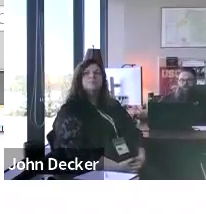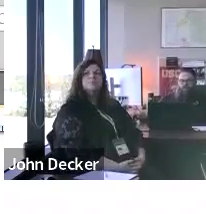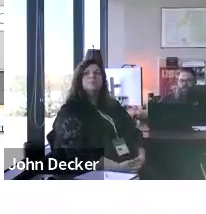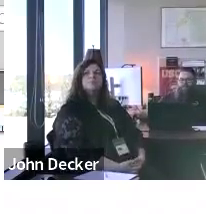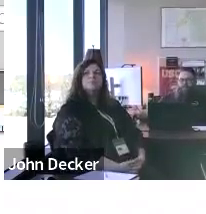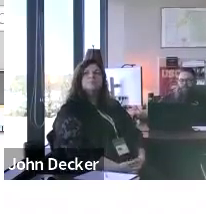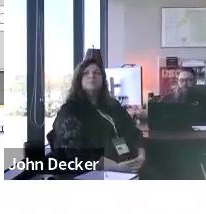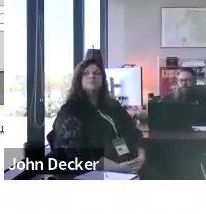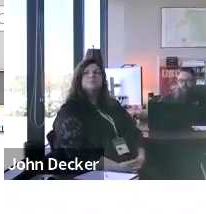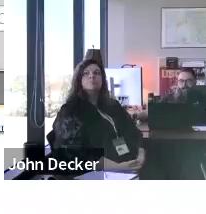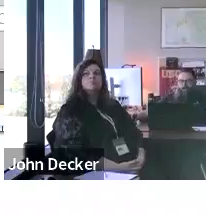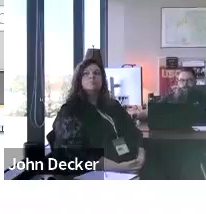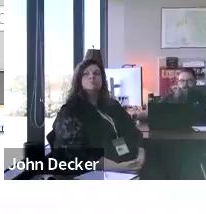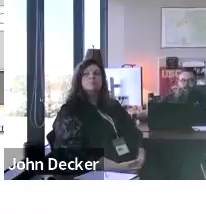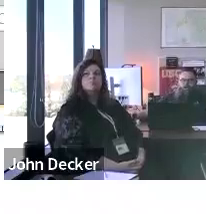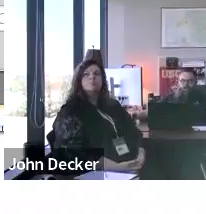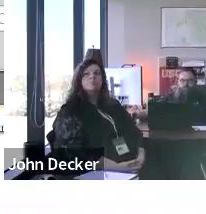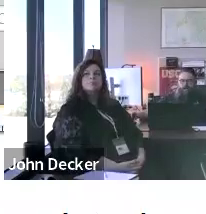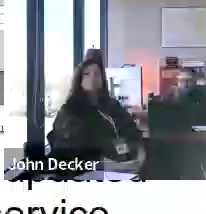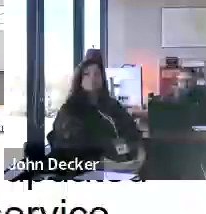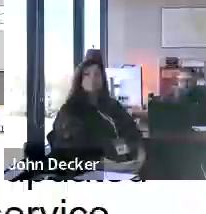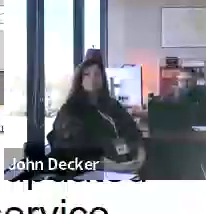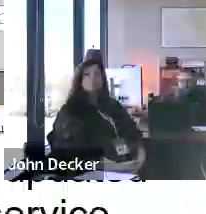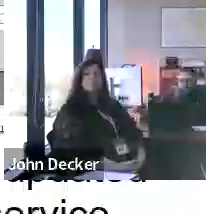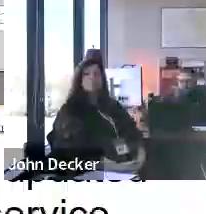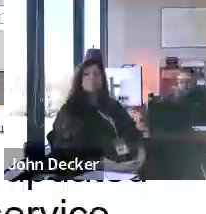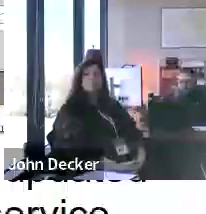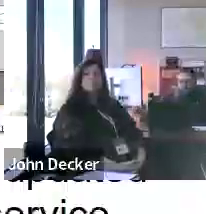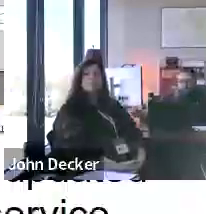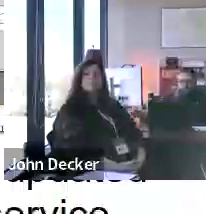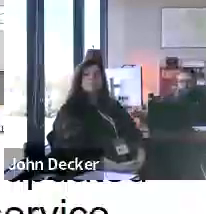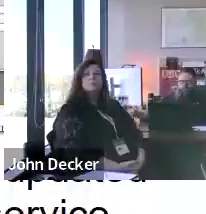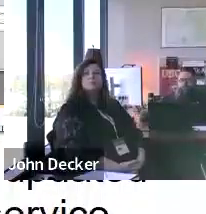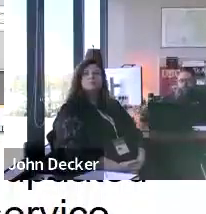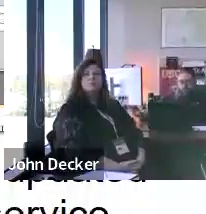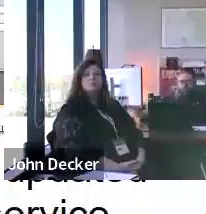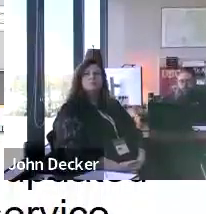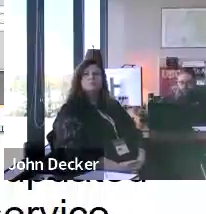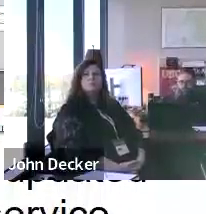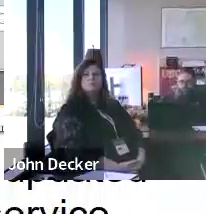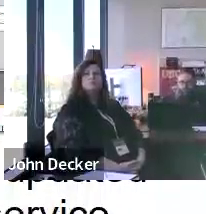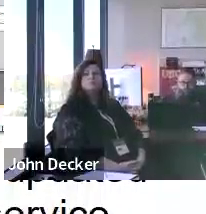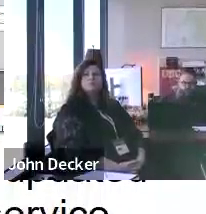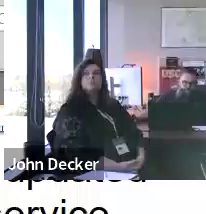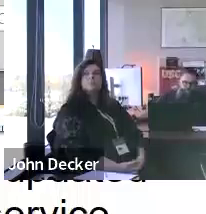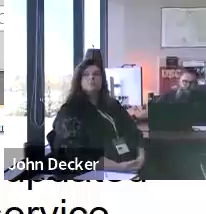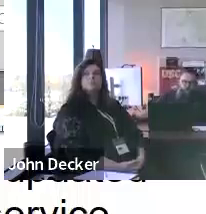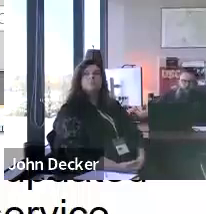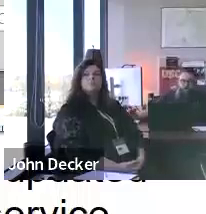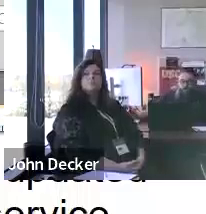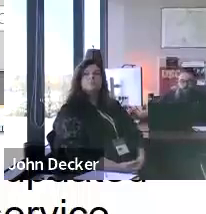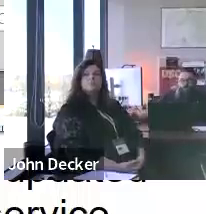already been addressed, but in essence, we're going to have to finalize it at the, by January 1, what the plan